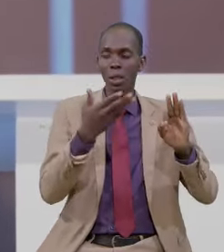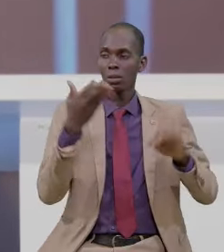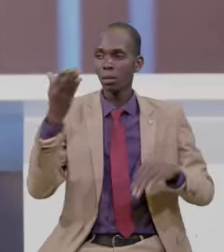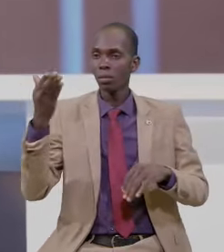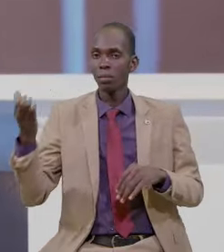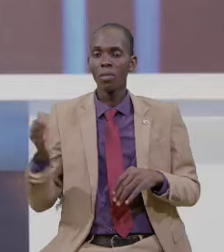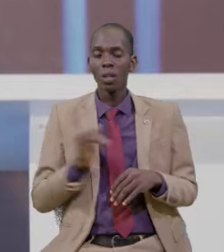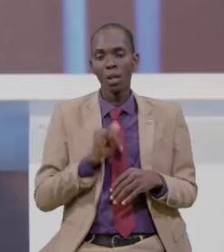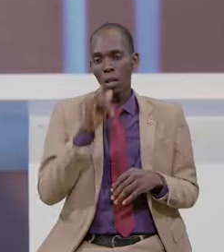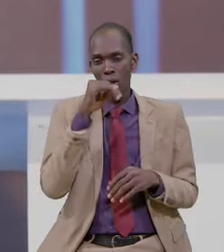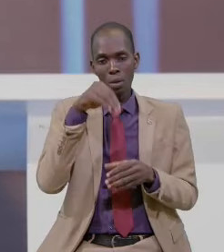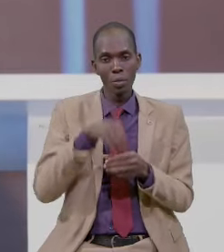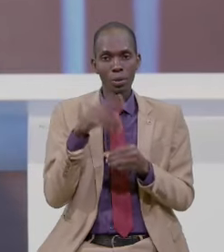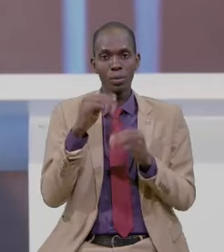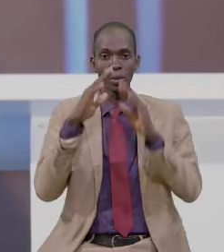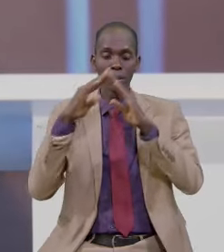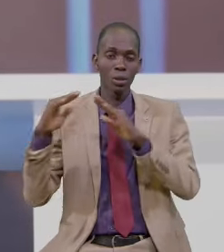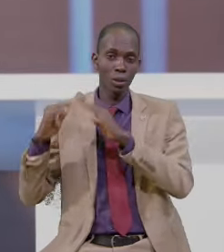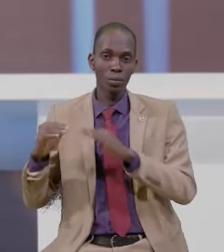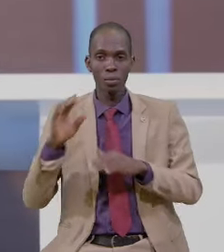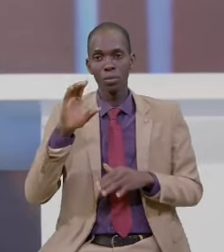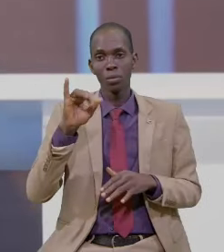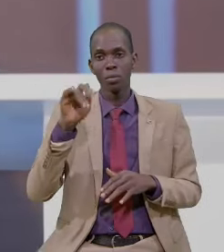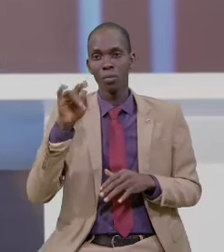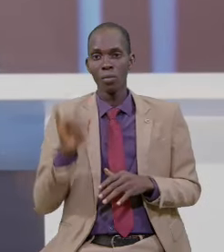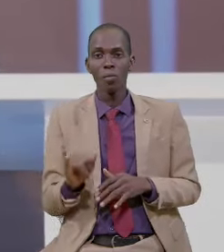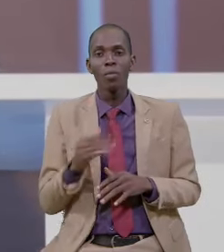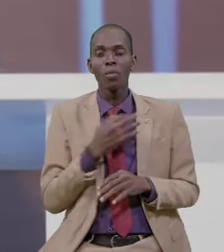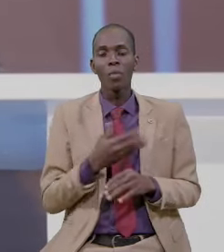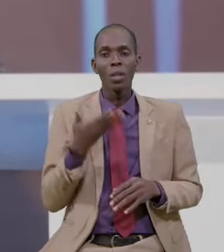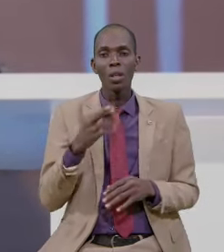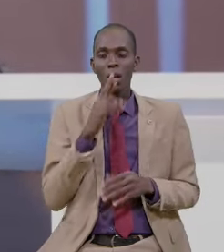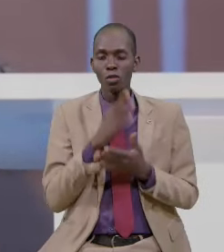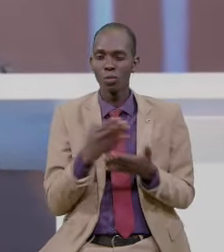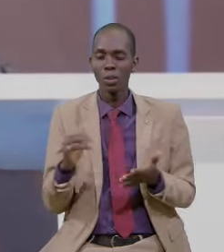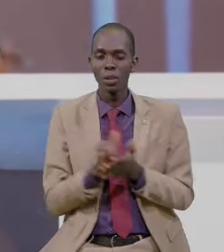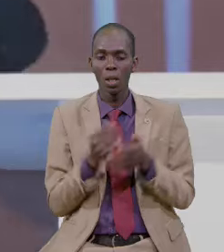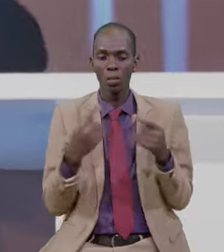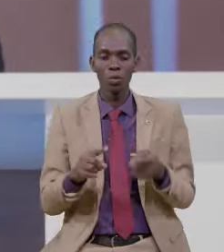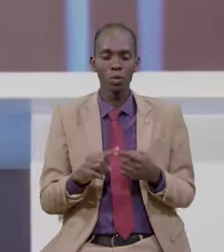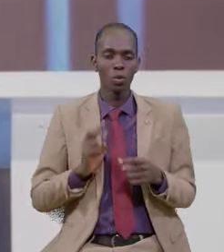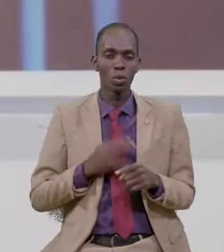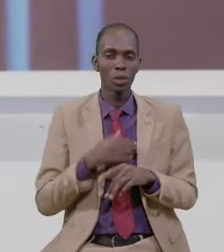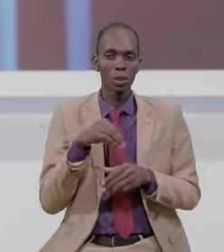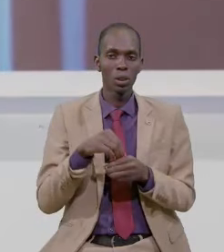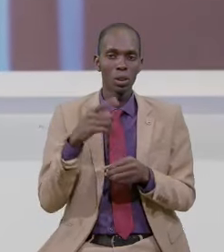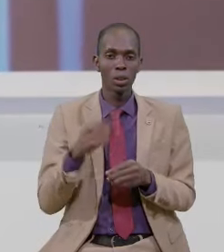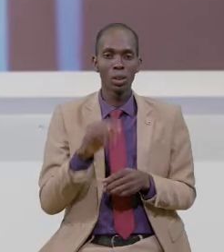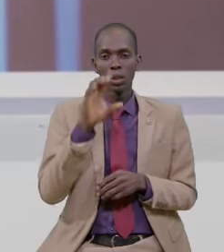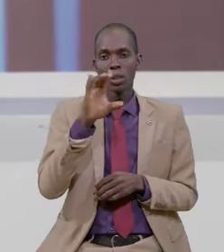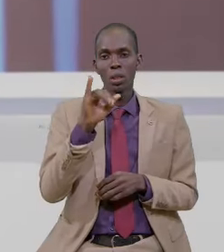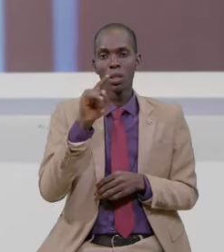city. And there are some things we confront in the city. But if you are in